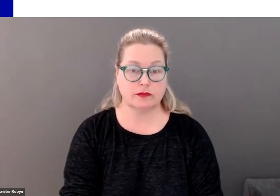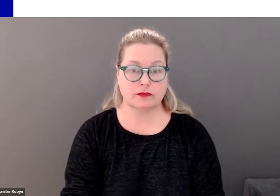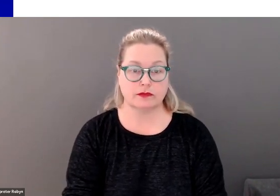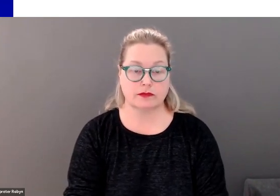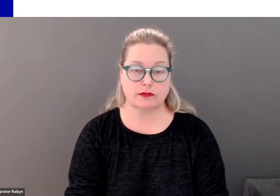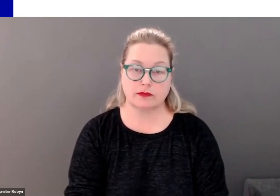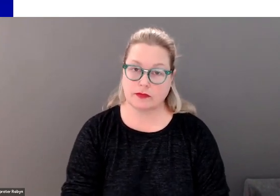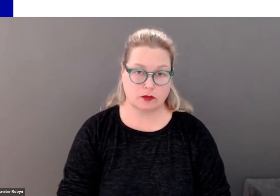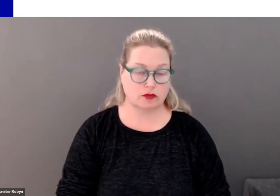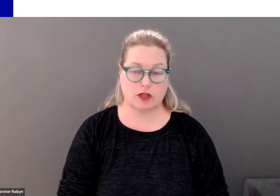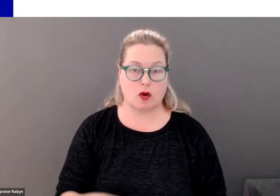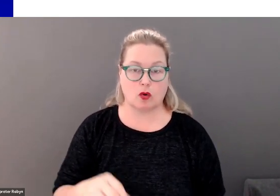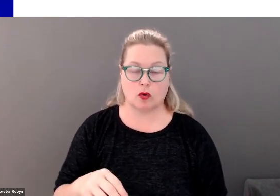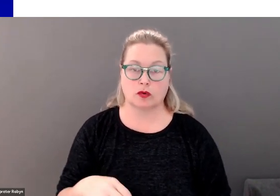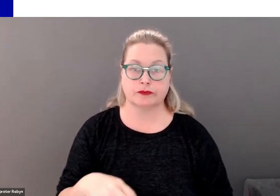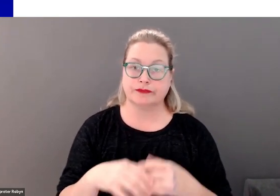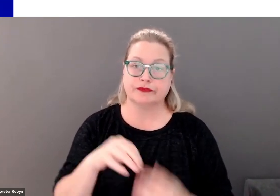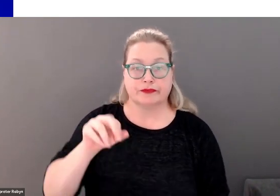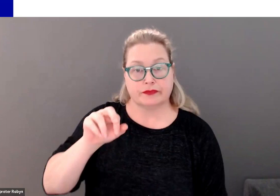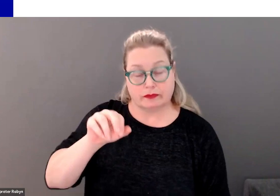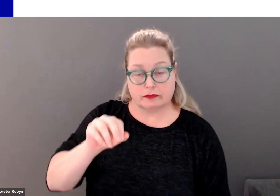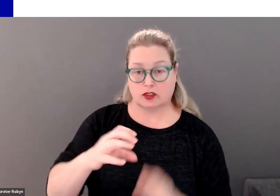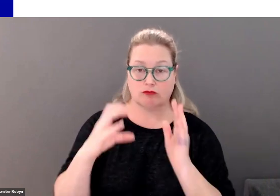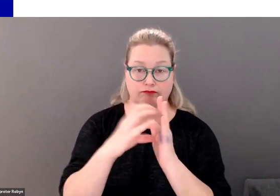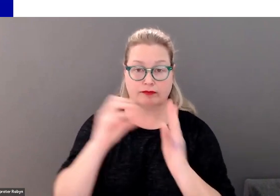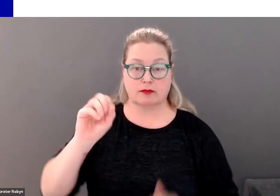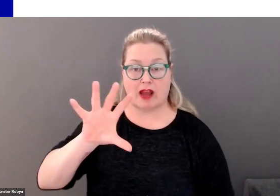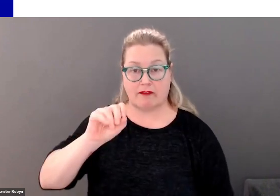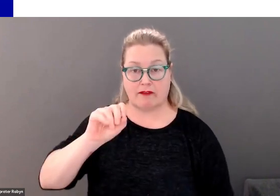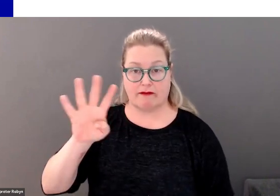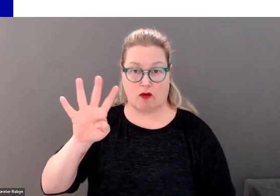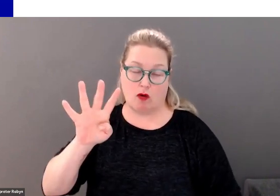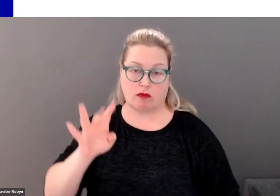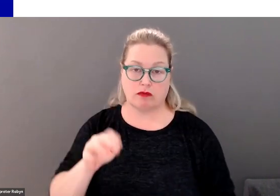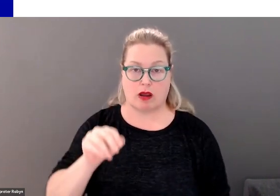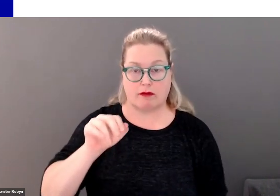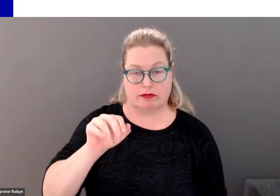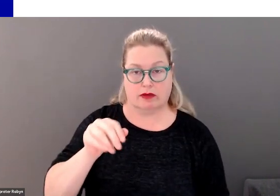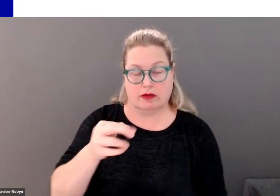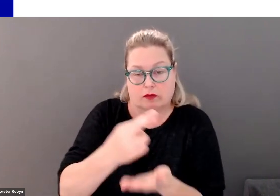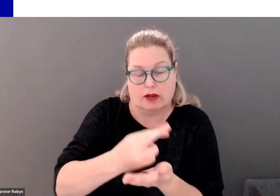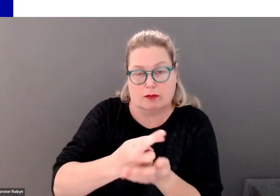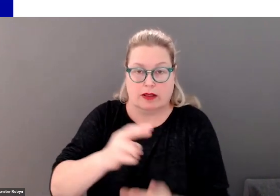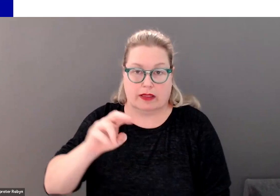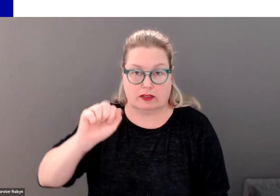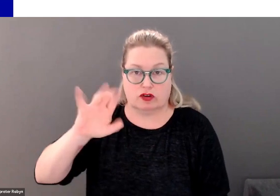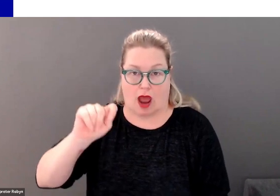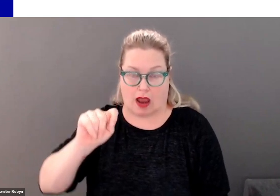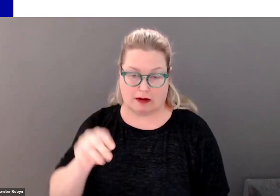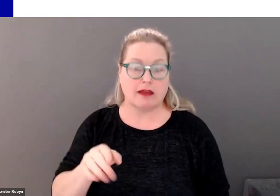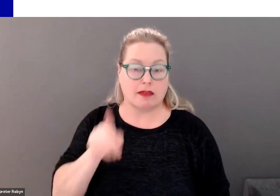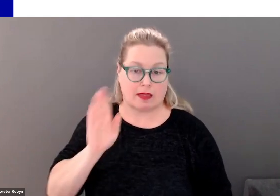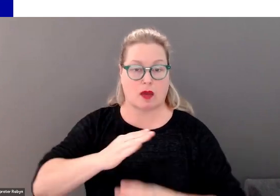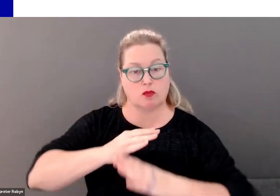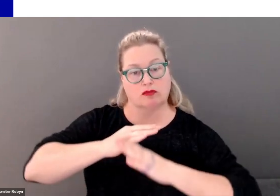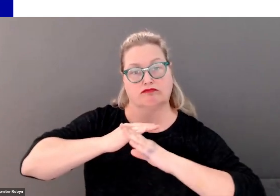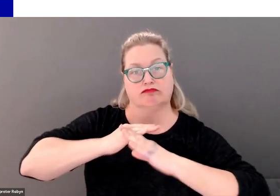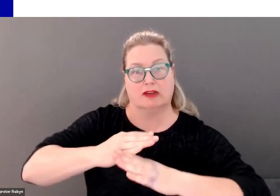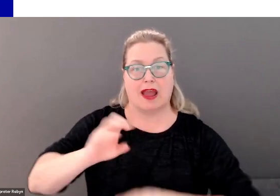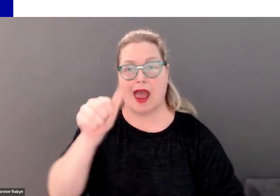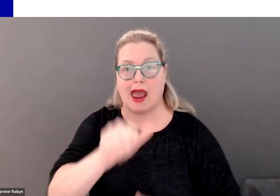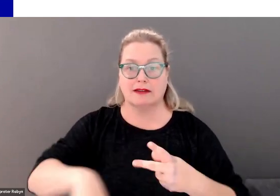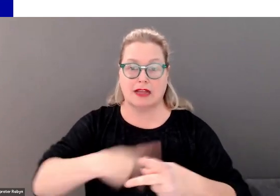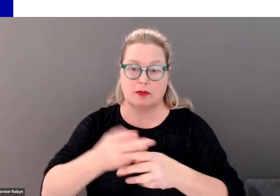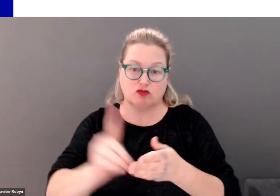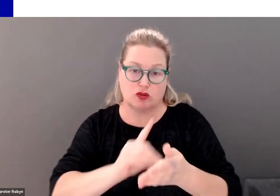So Section 504 of the Rehabilitation Act prohibits discrimination on the basis of disability in any program or activity that